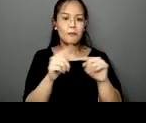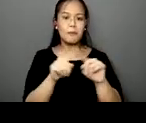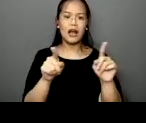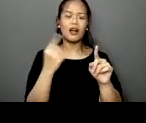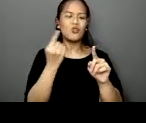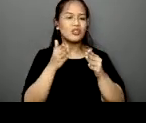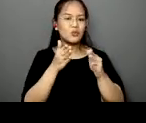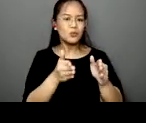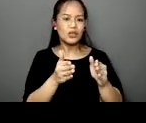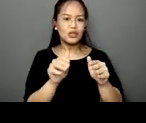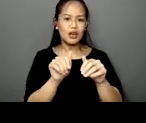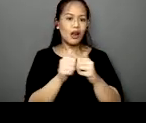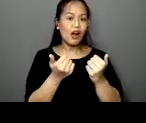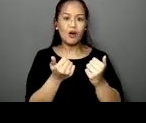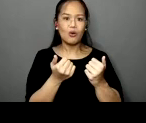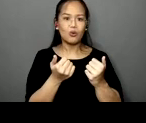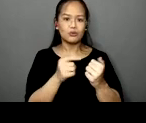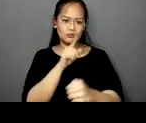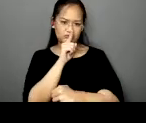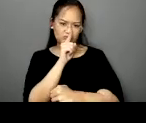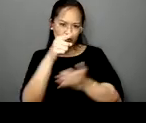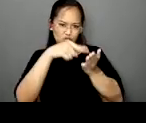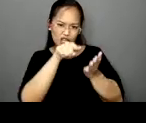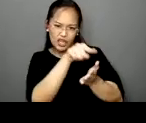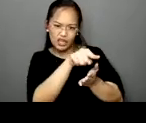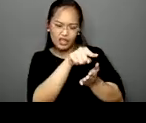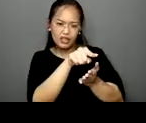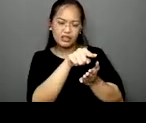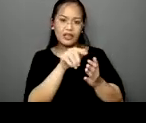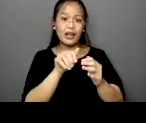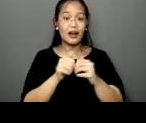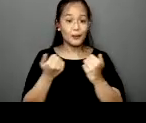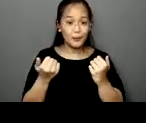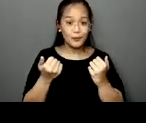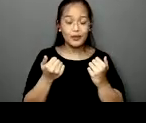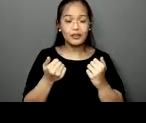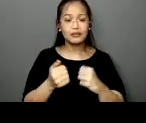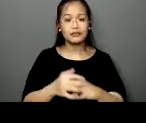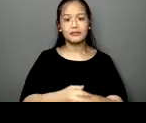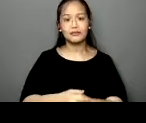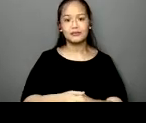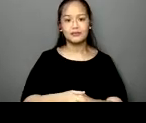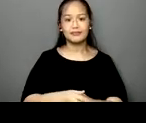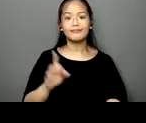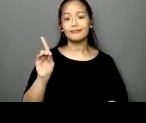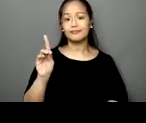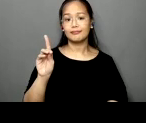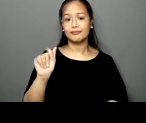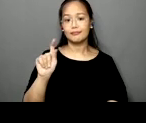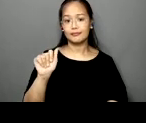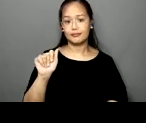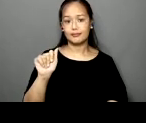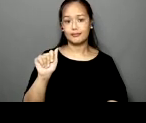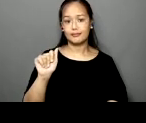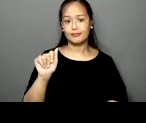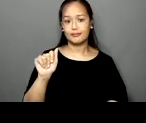they have answered that question and if they are following sustainability is through data, through learning the